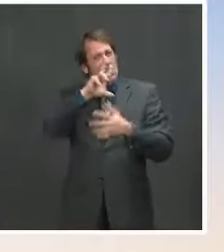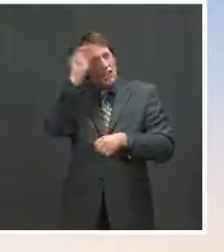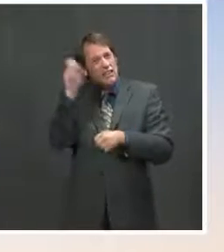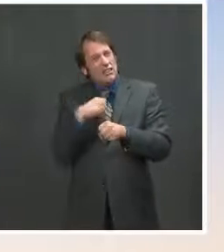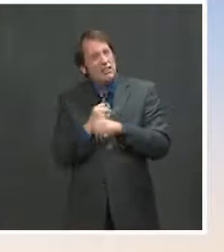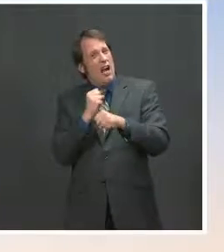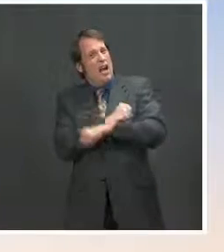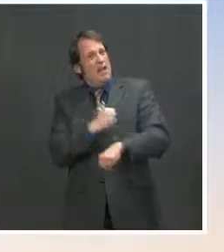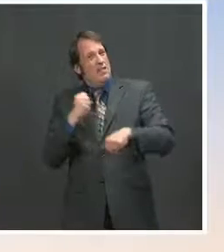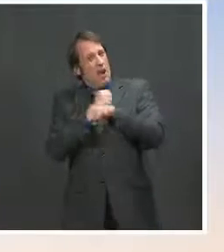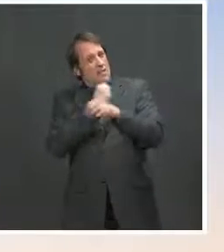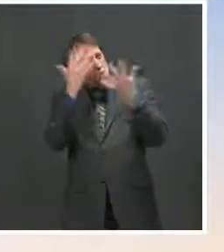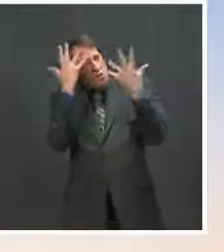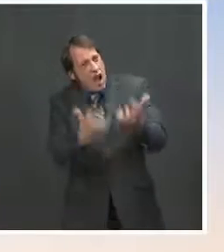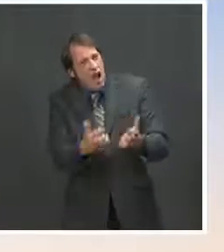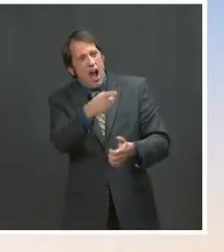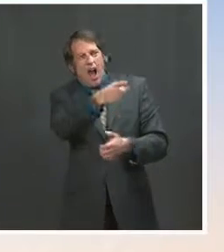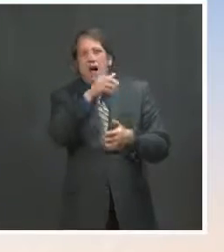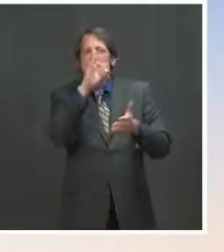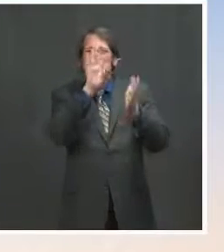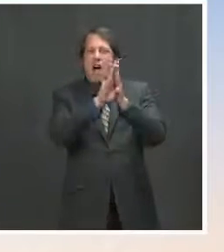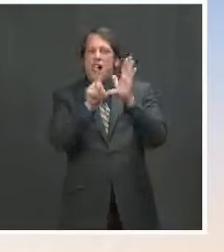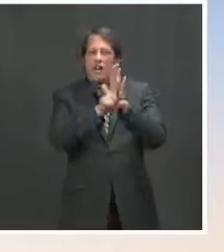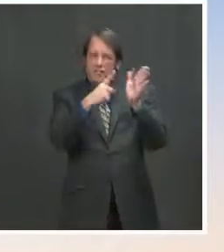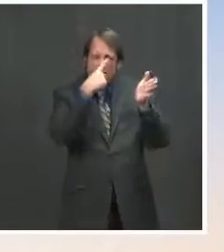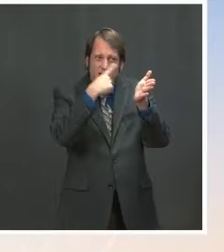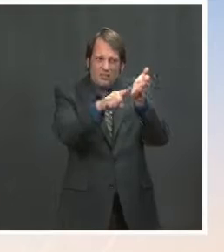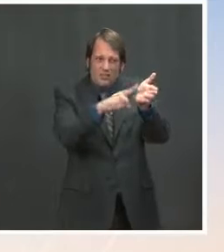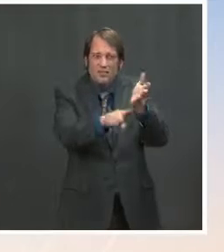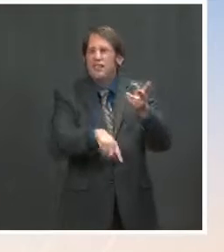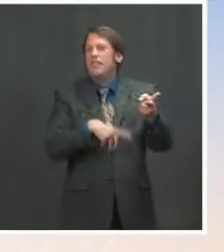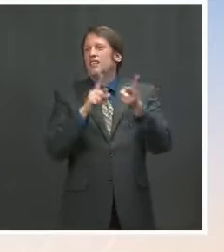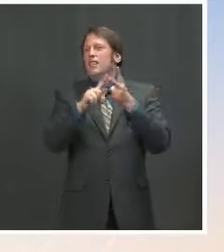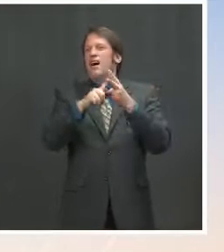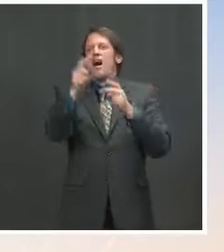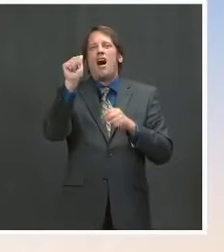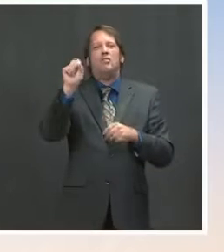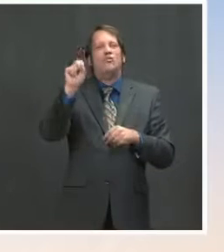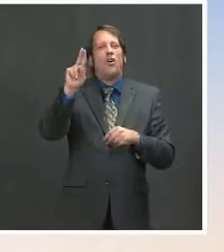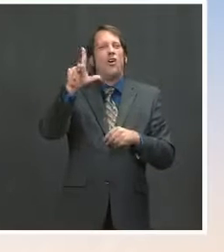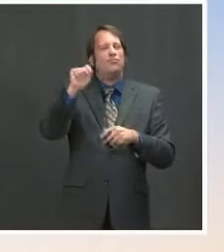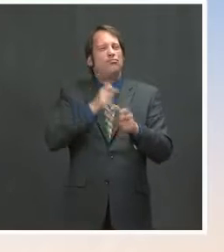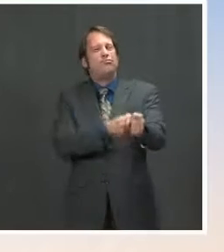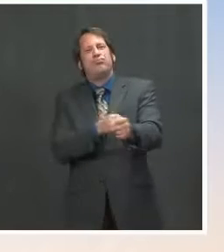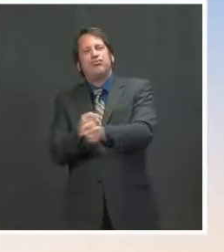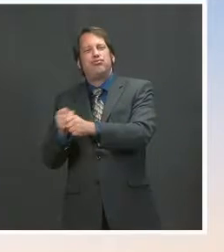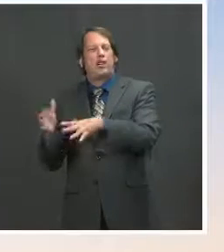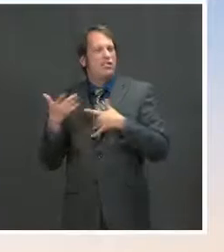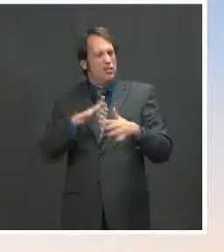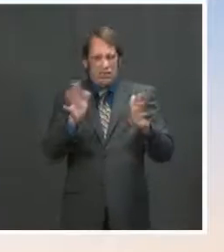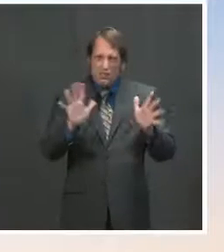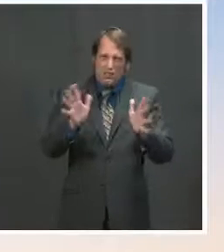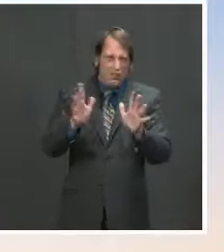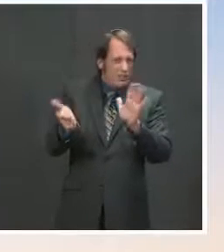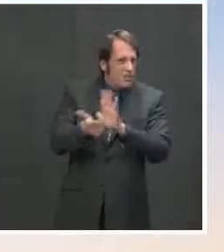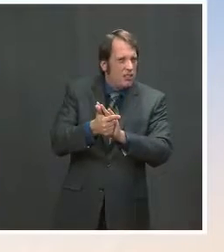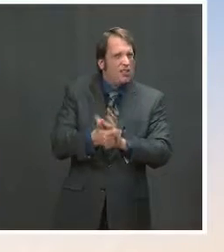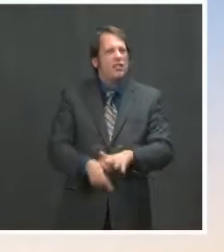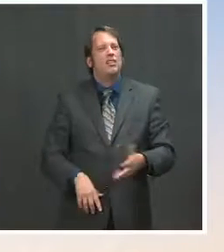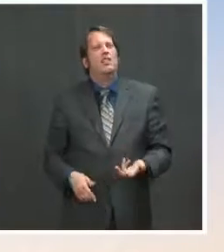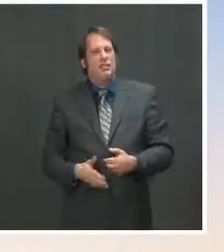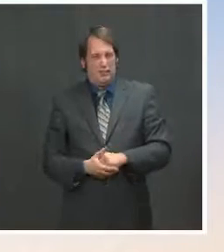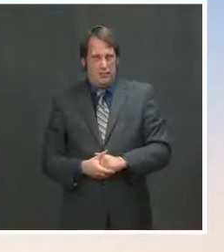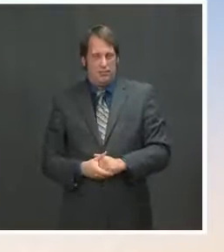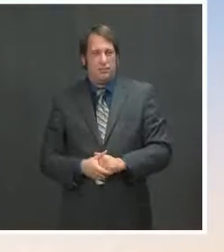placed, to lead the effort to get almost two dozen executive actions in place during the Obama-Biden administration, and just announced a